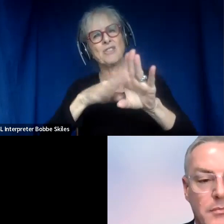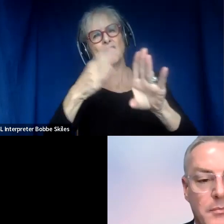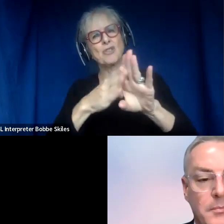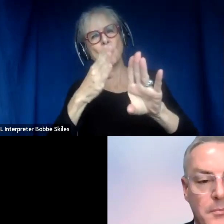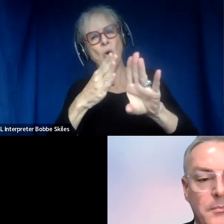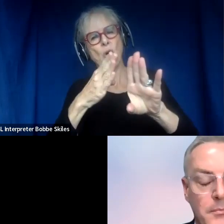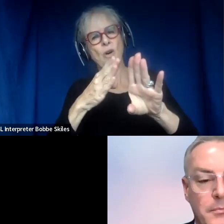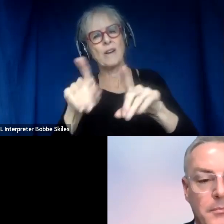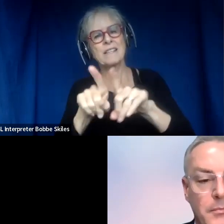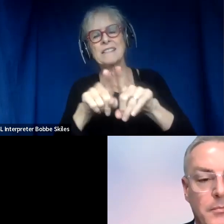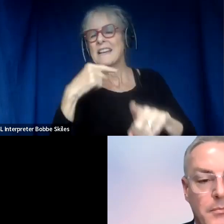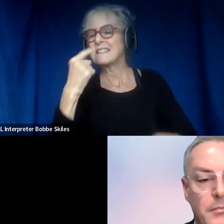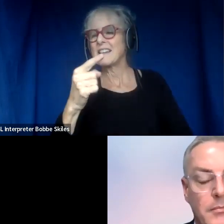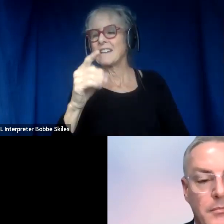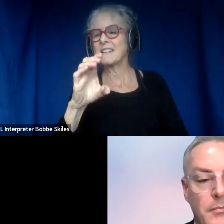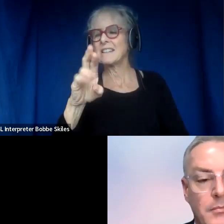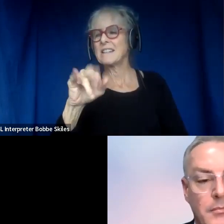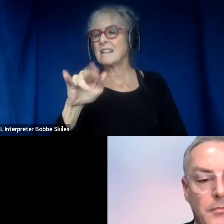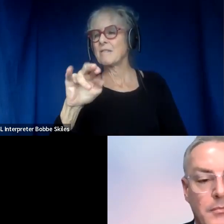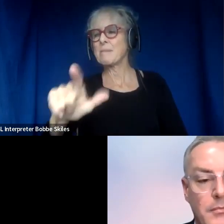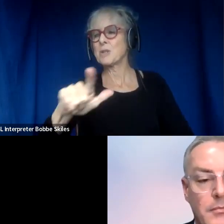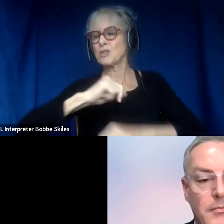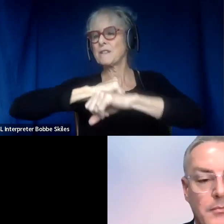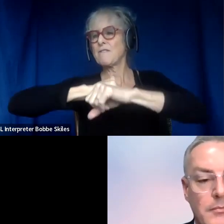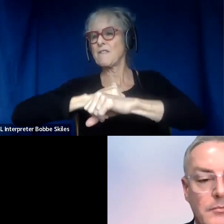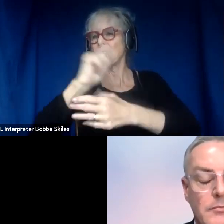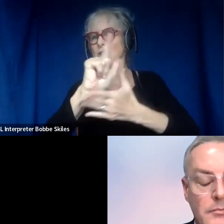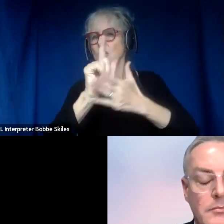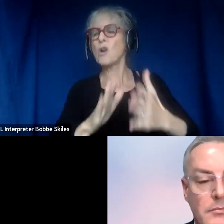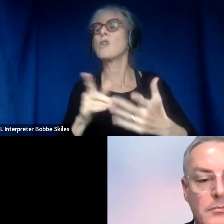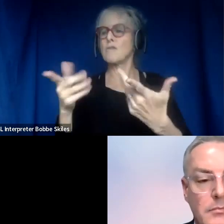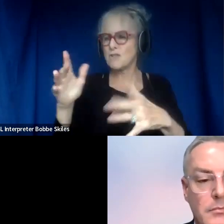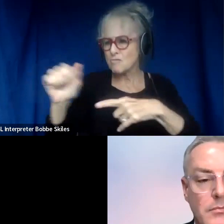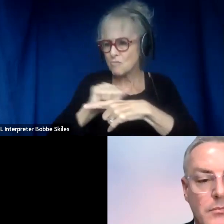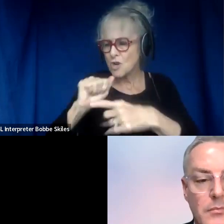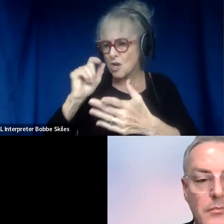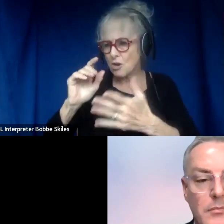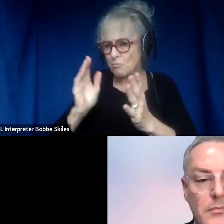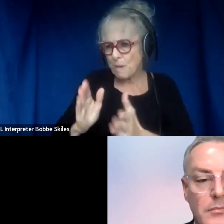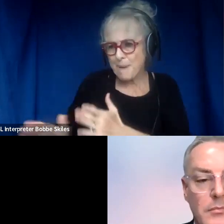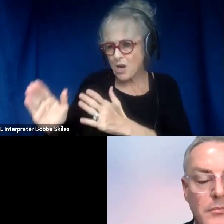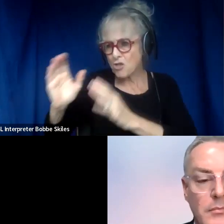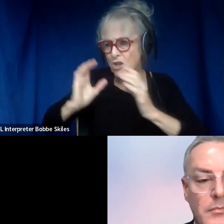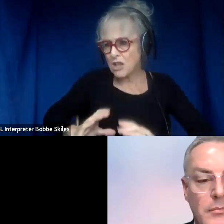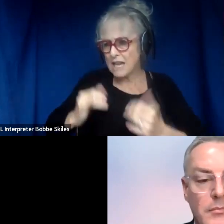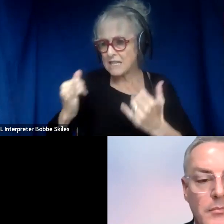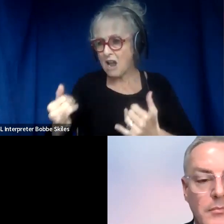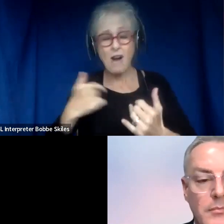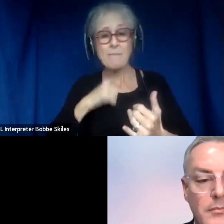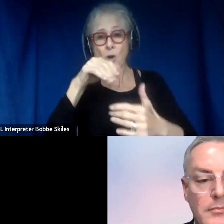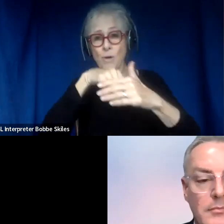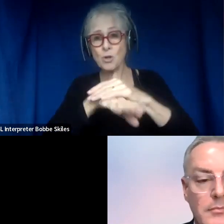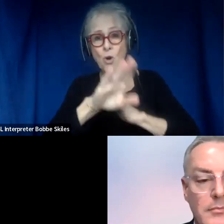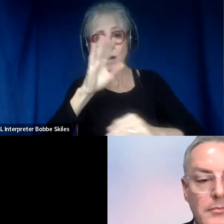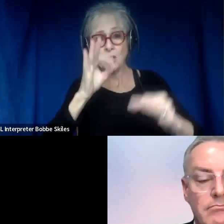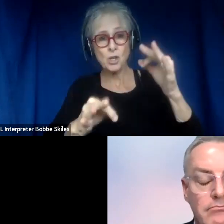like telling a criminal defense attorney, you've totally prepped your client, and now I'm going to stop at the courthouse door and you go sit in